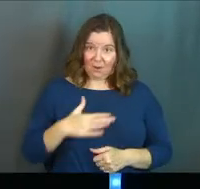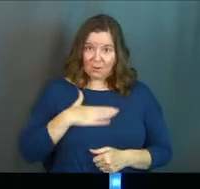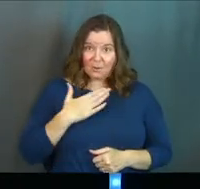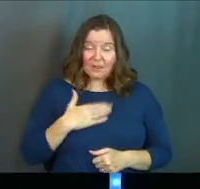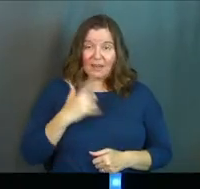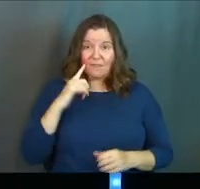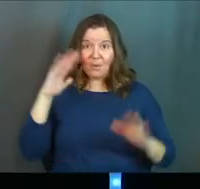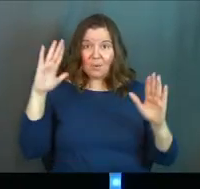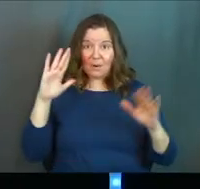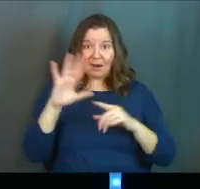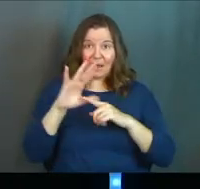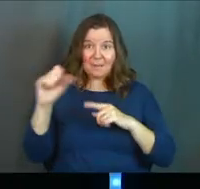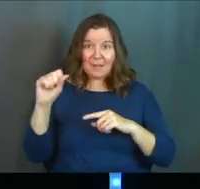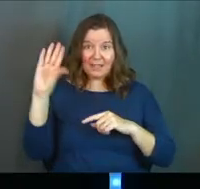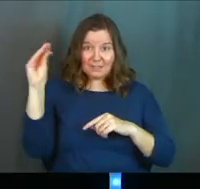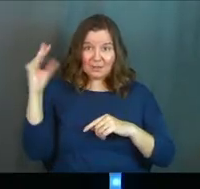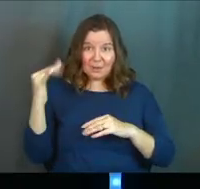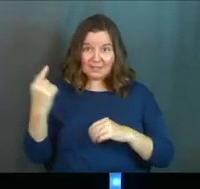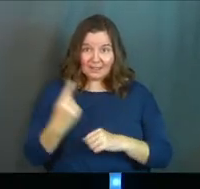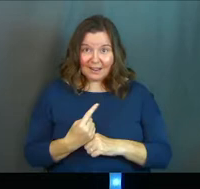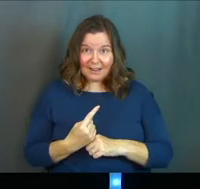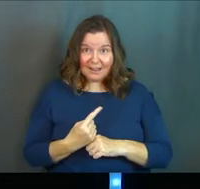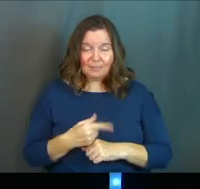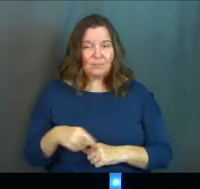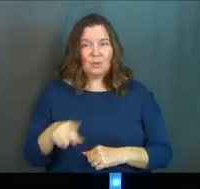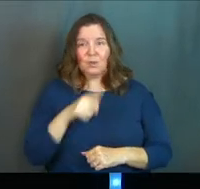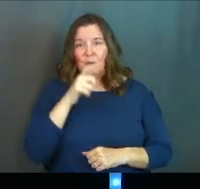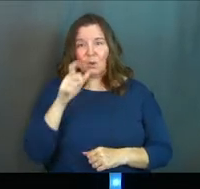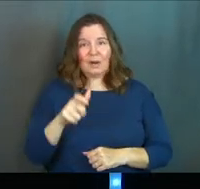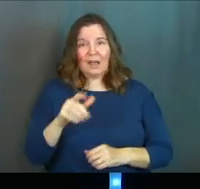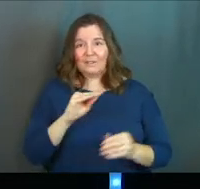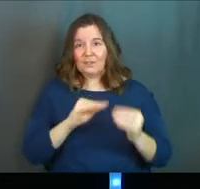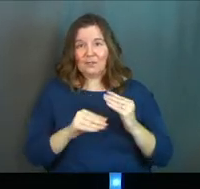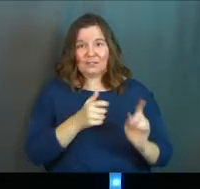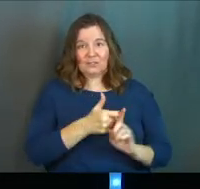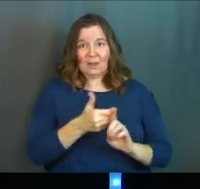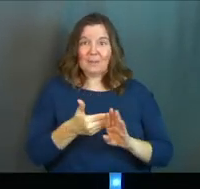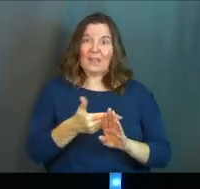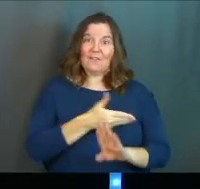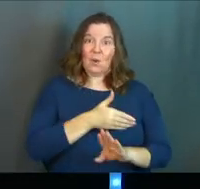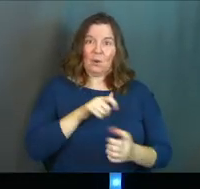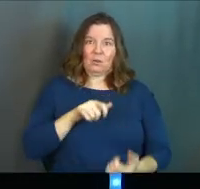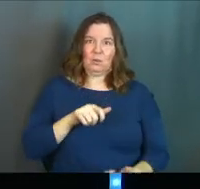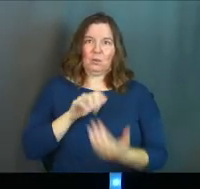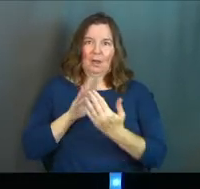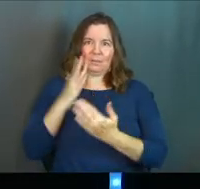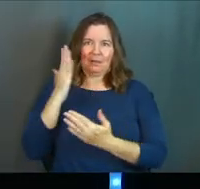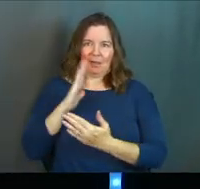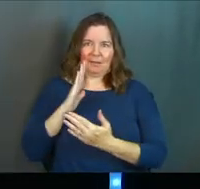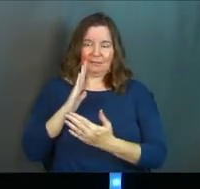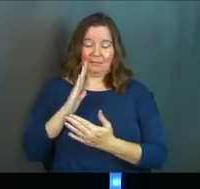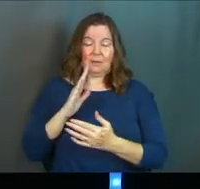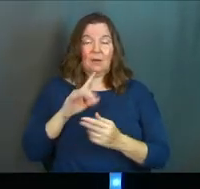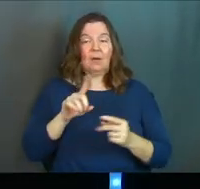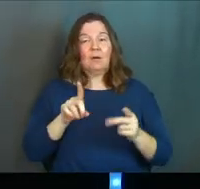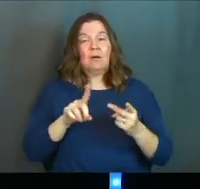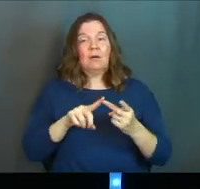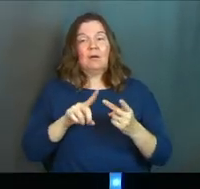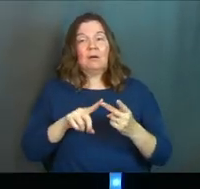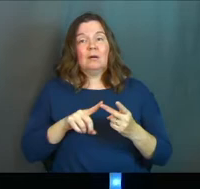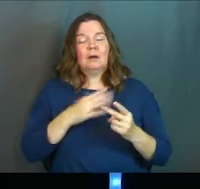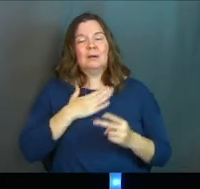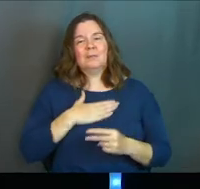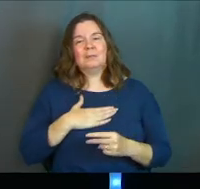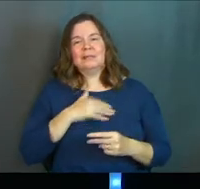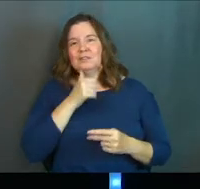glad for amazing grace today? You don't have to fix it before you come to God. And not only that,